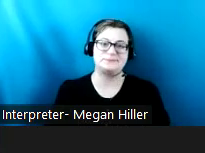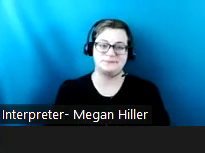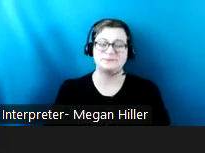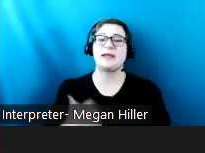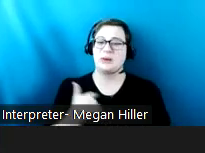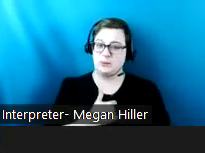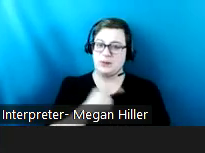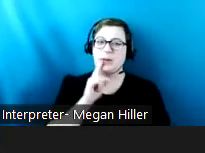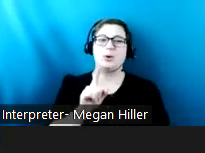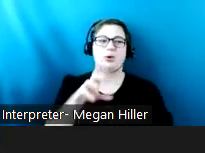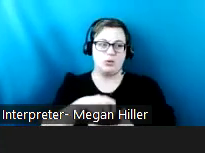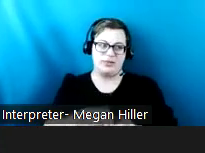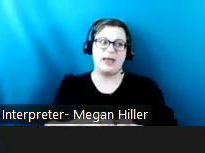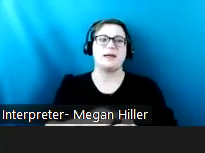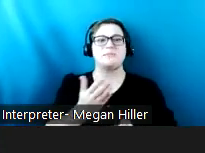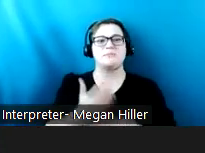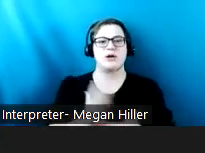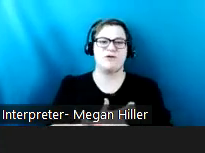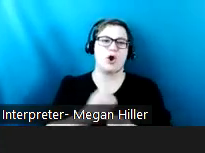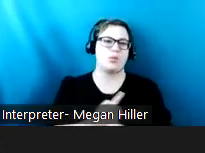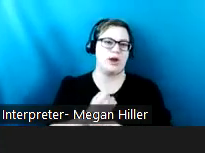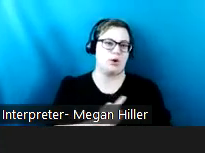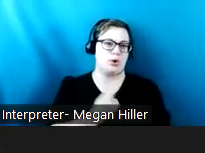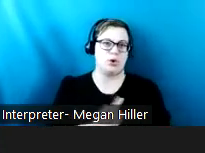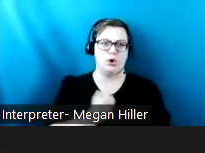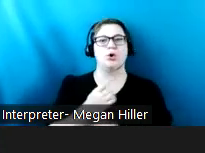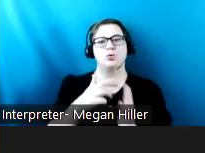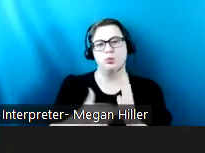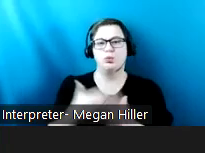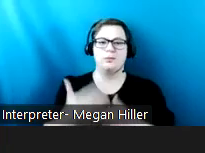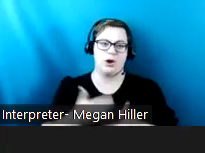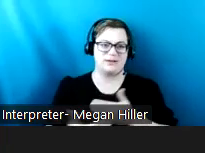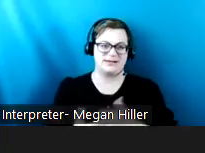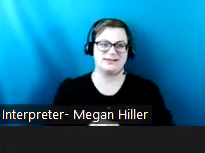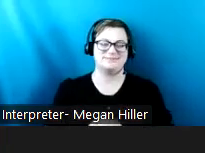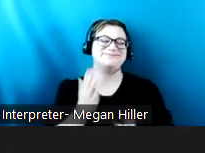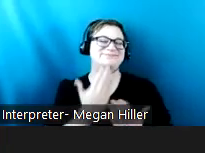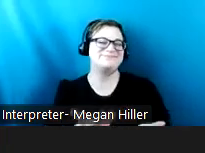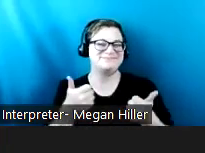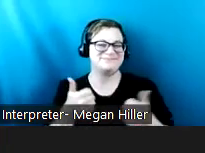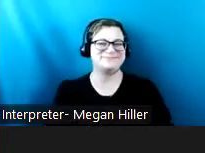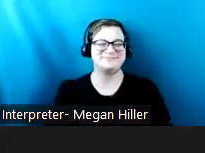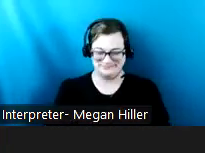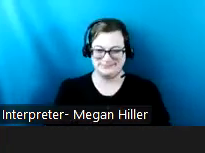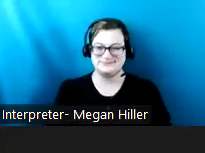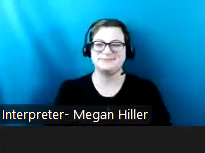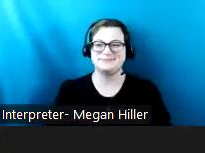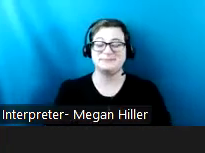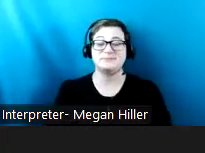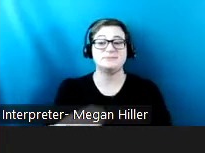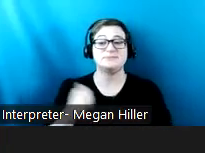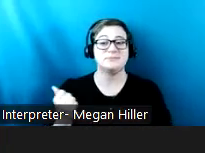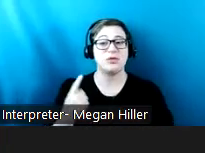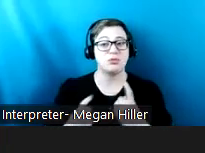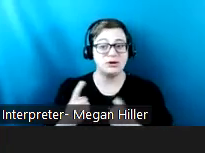of our regular ongoing rule process. Thank you. Absolutely. Any other thoughts